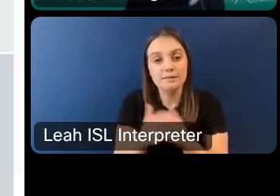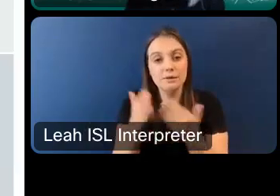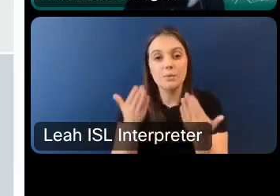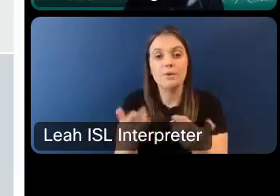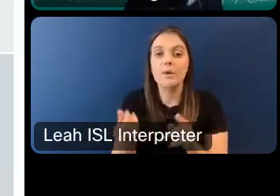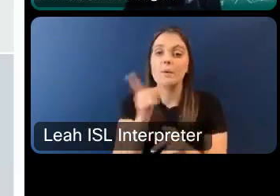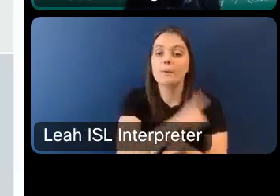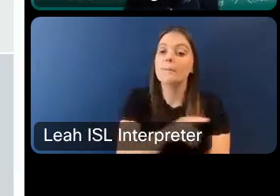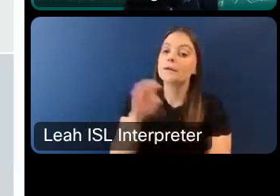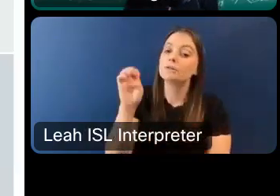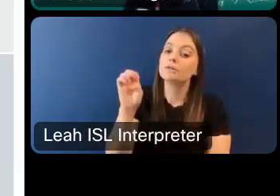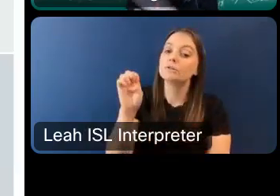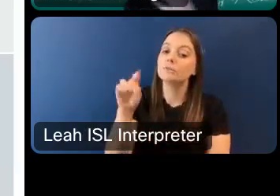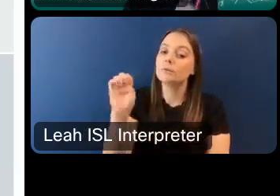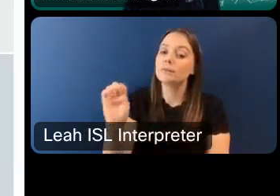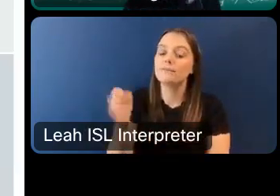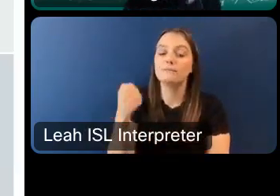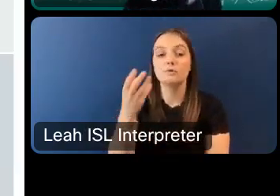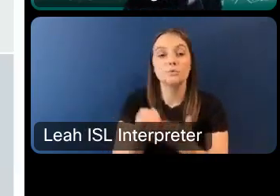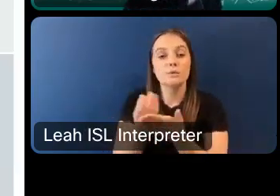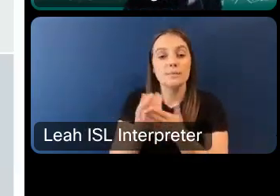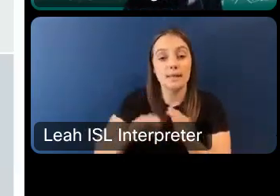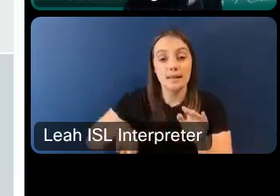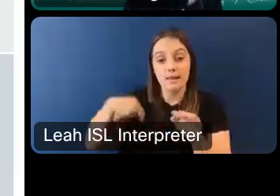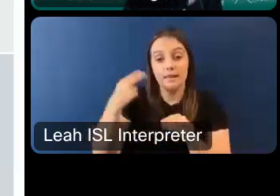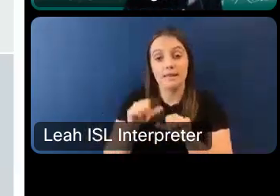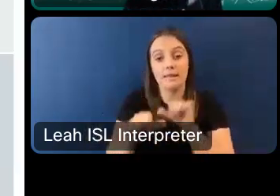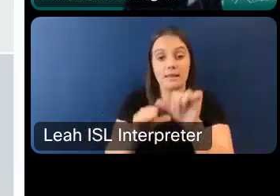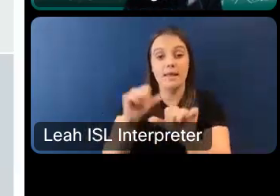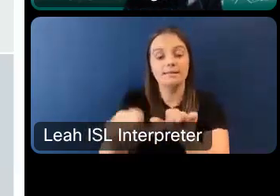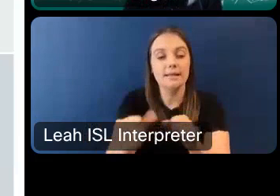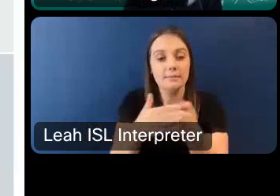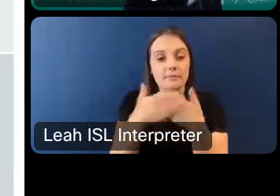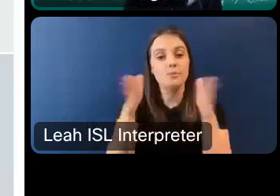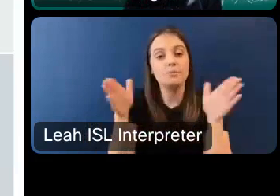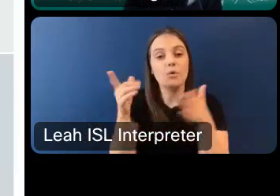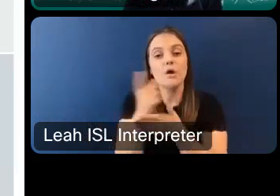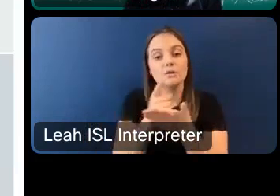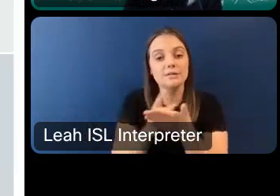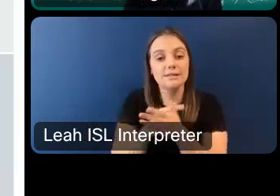Eve now, who's just going to take you through the next steps around the broader design approach.